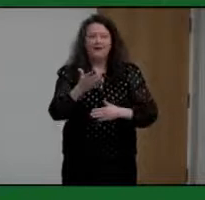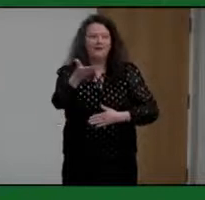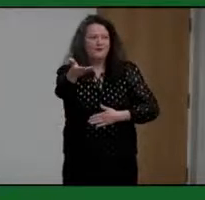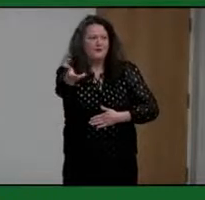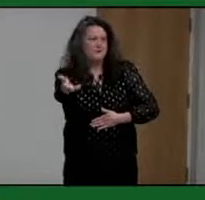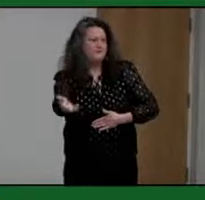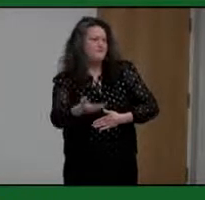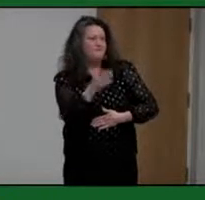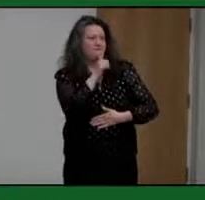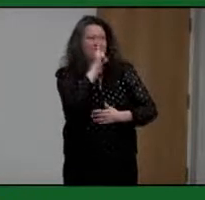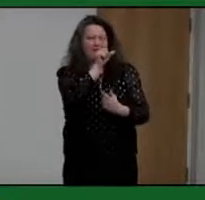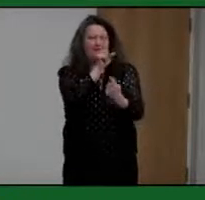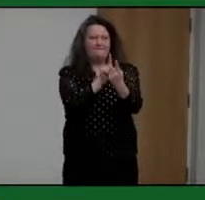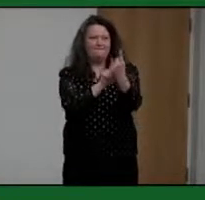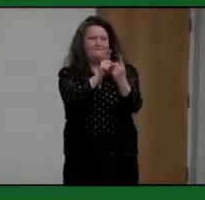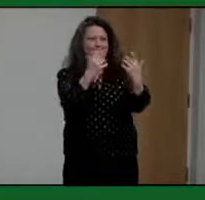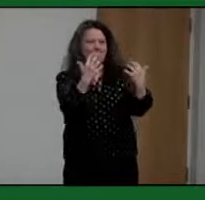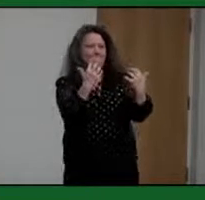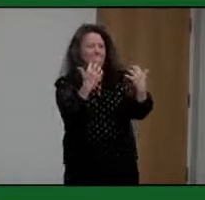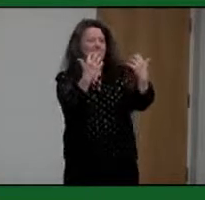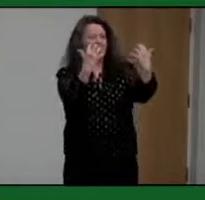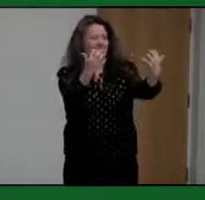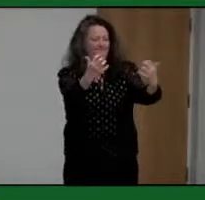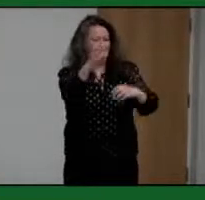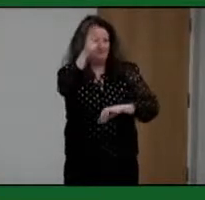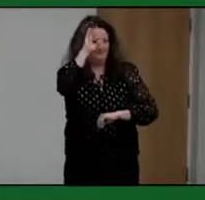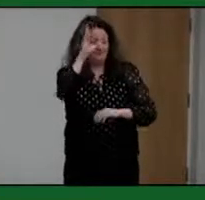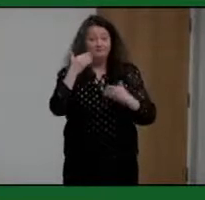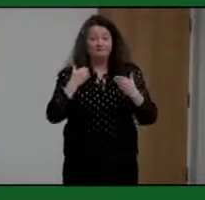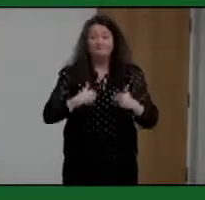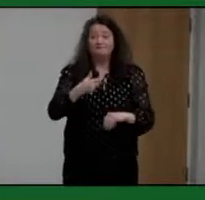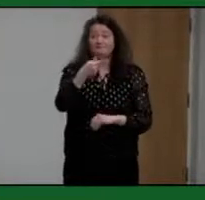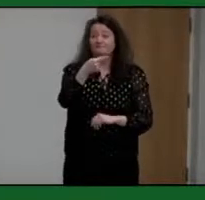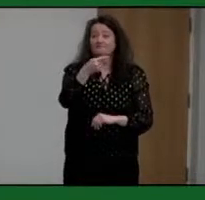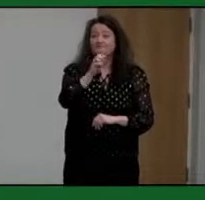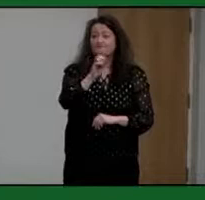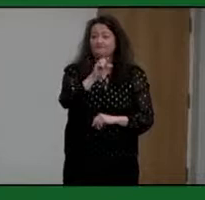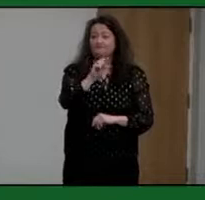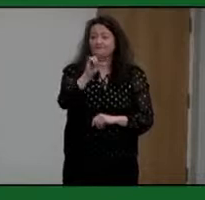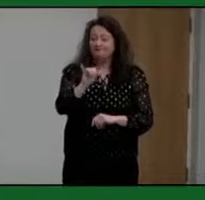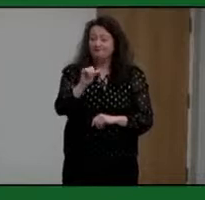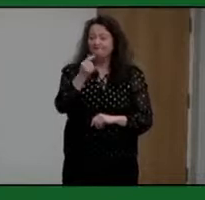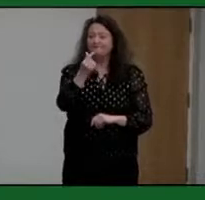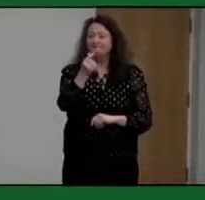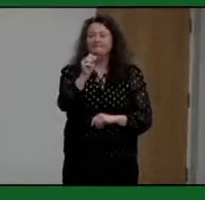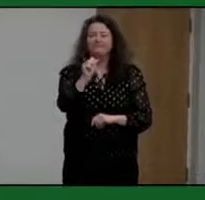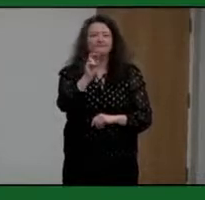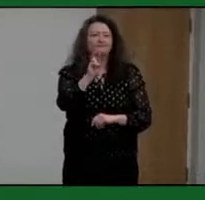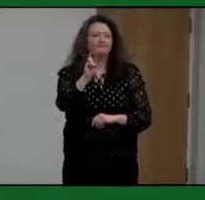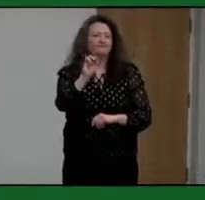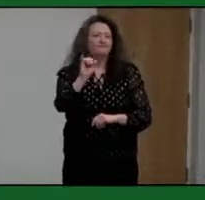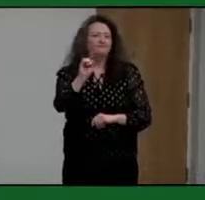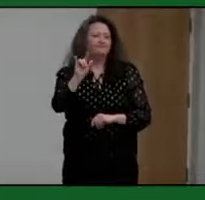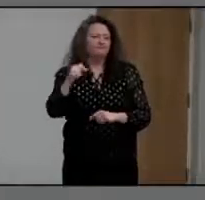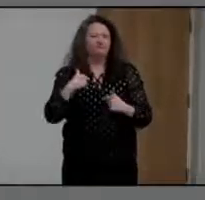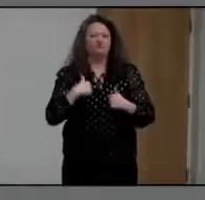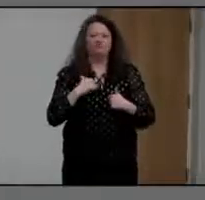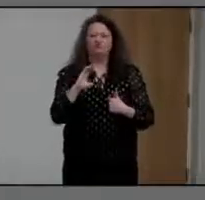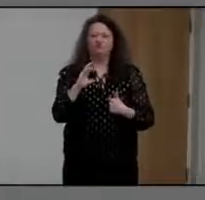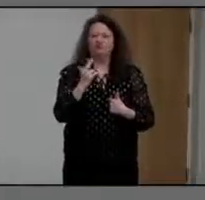to this conversation this evening. My name is Peggy Garrity, and I have the privilege of serving as the Chancellor for the University of